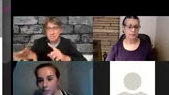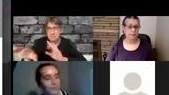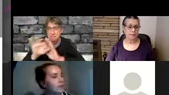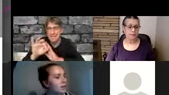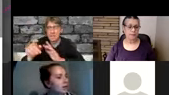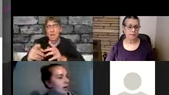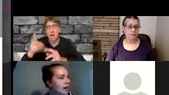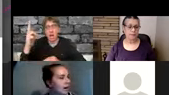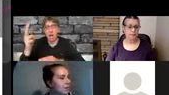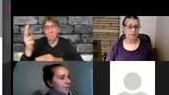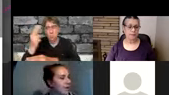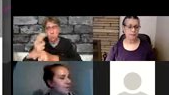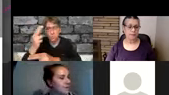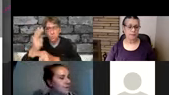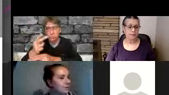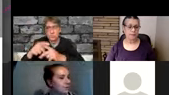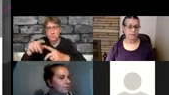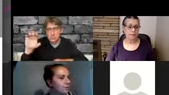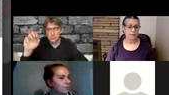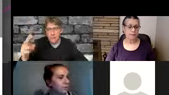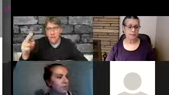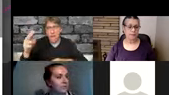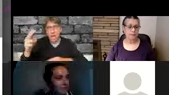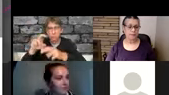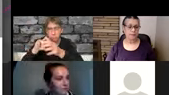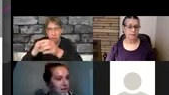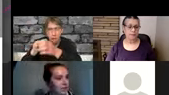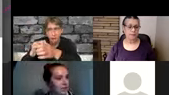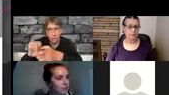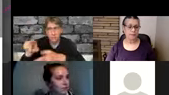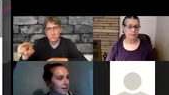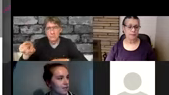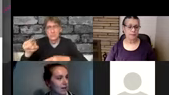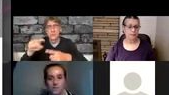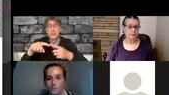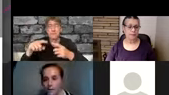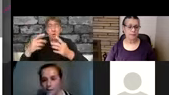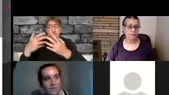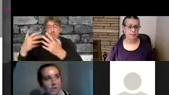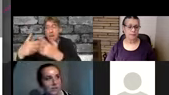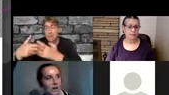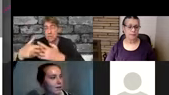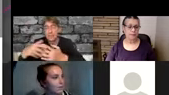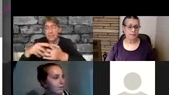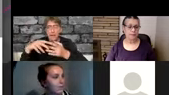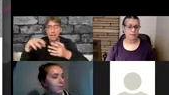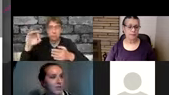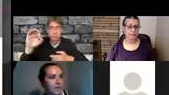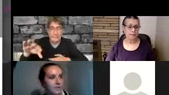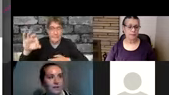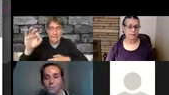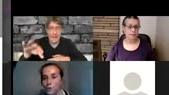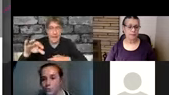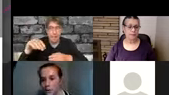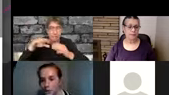ridership. And this is for both a fare vending machine and trolley retail. As a reminder, the purple